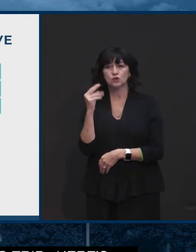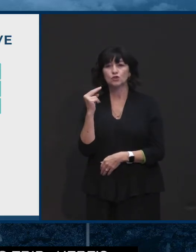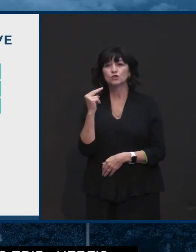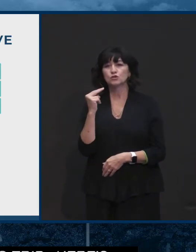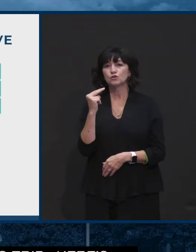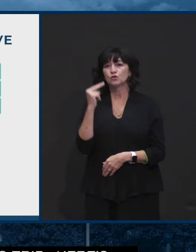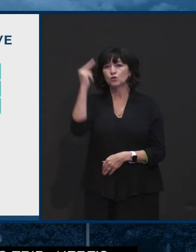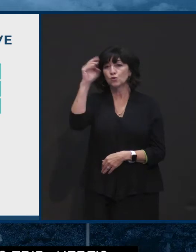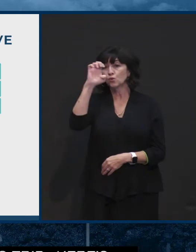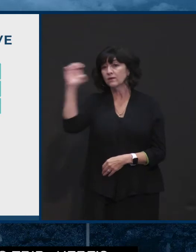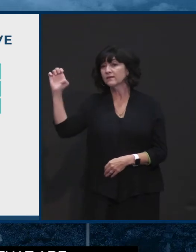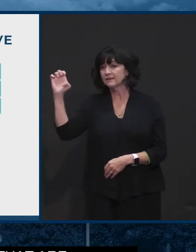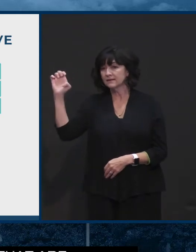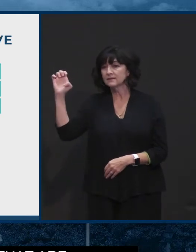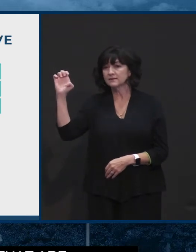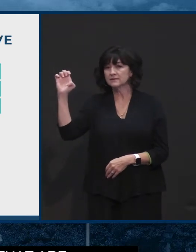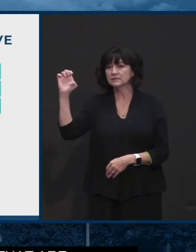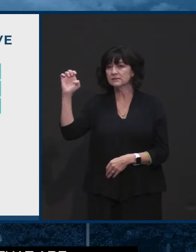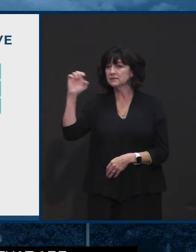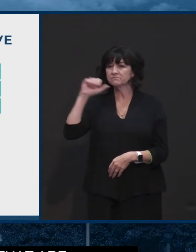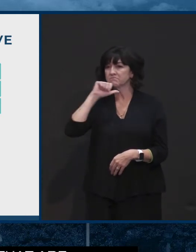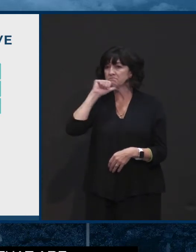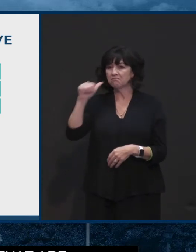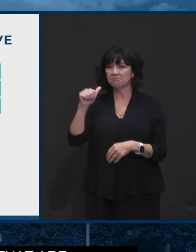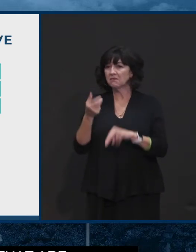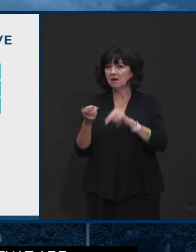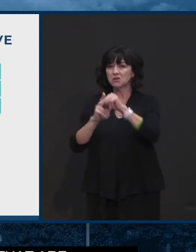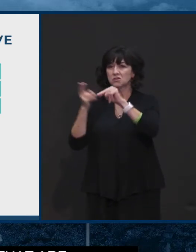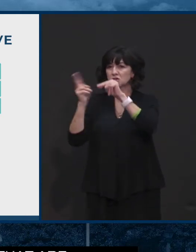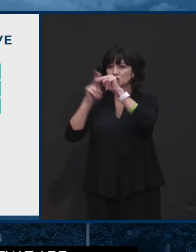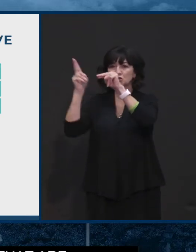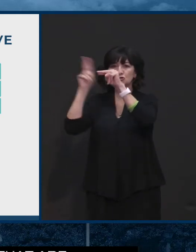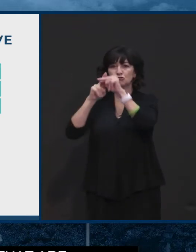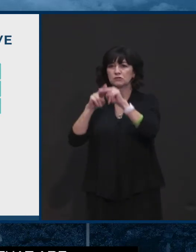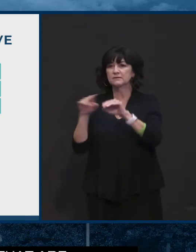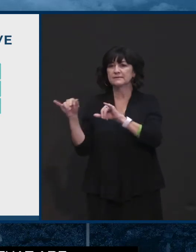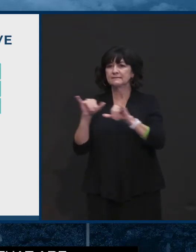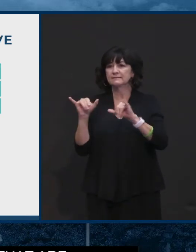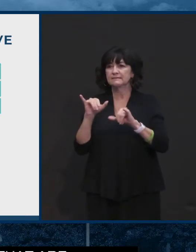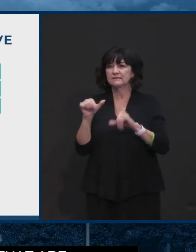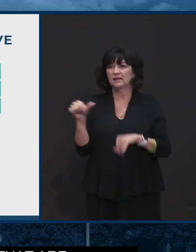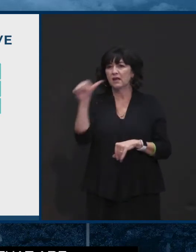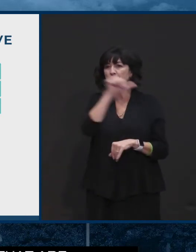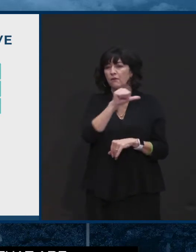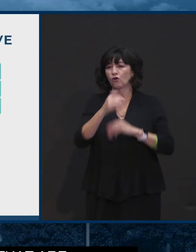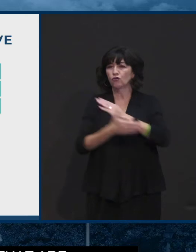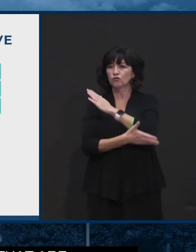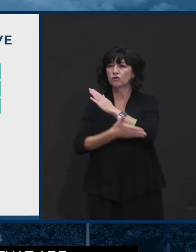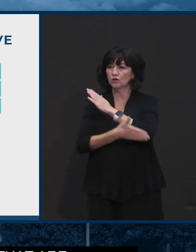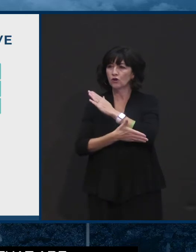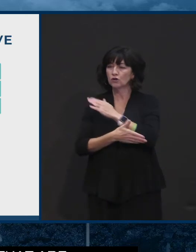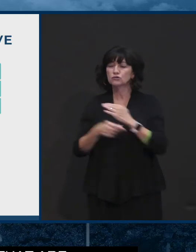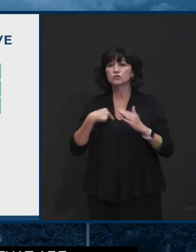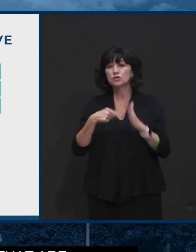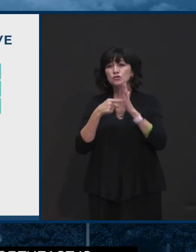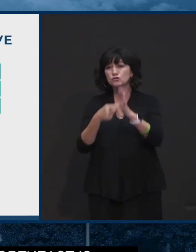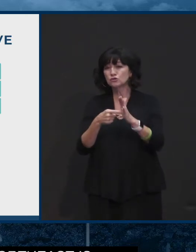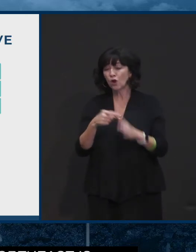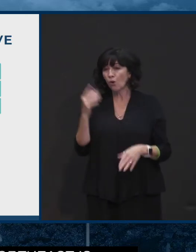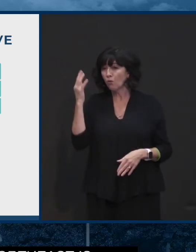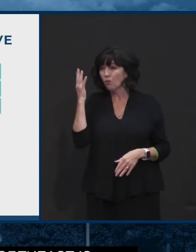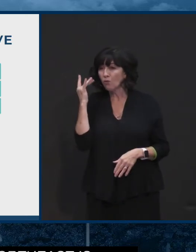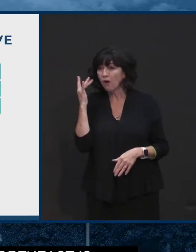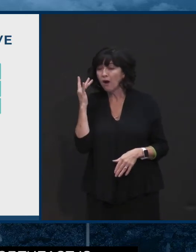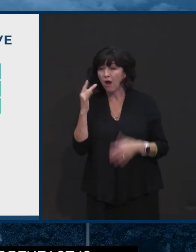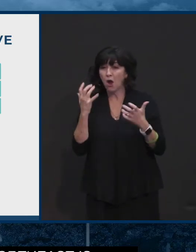is not increasing at the rate of the rest of the country. Basically, we show this not to say